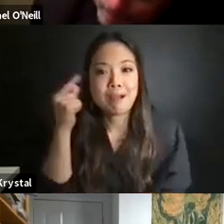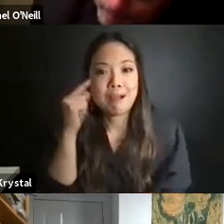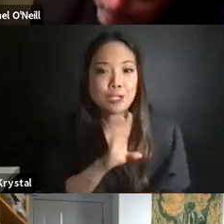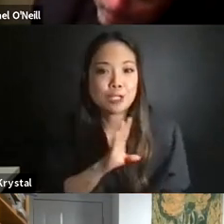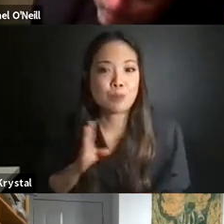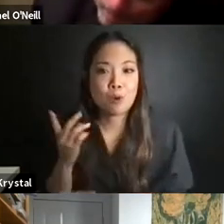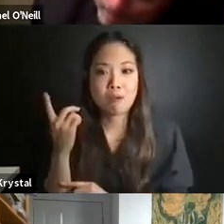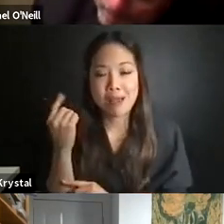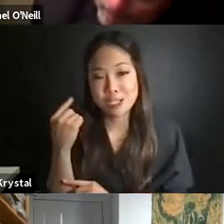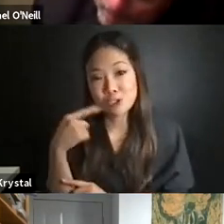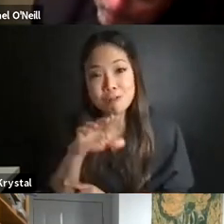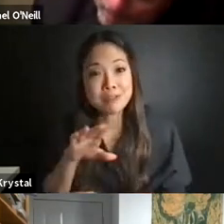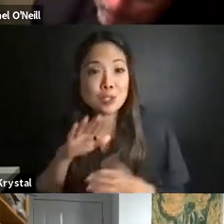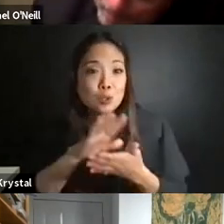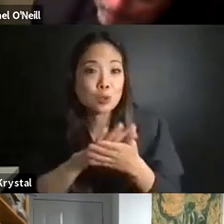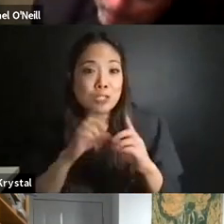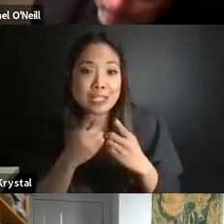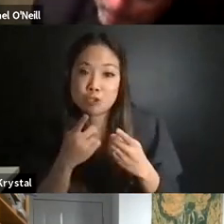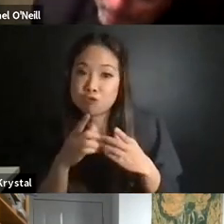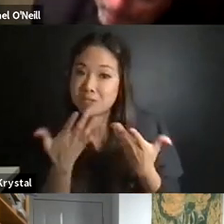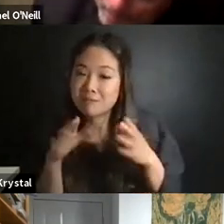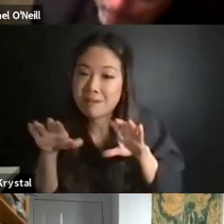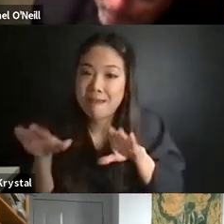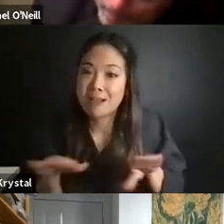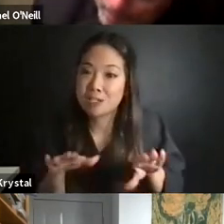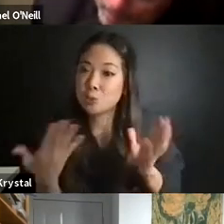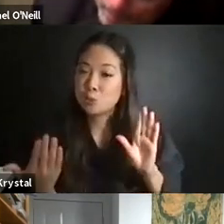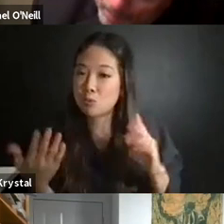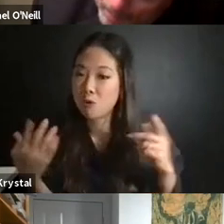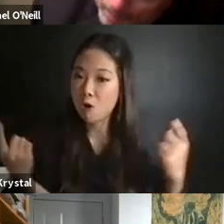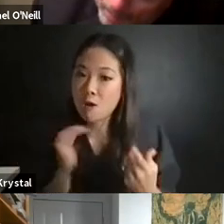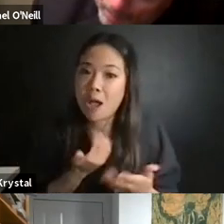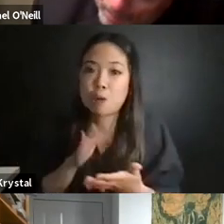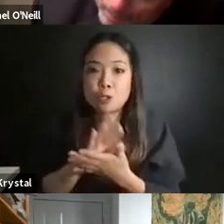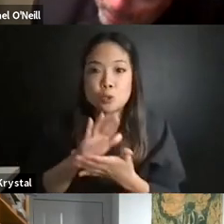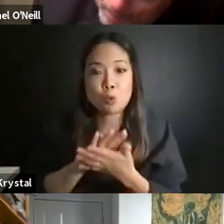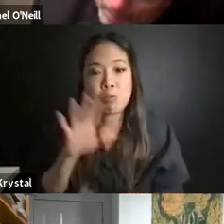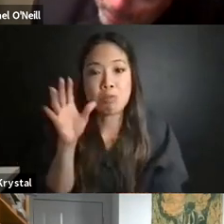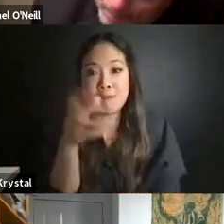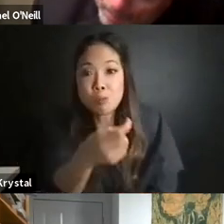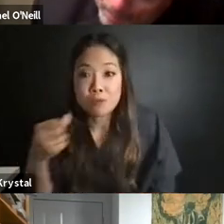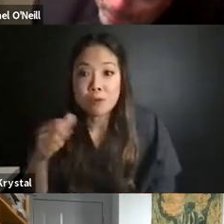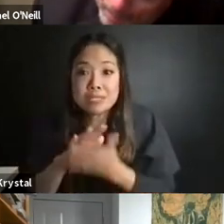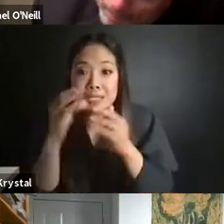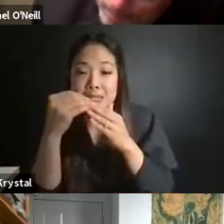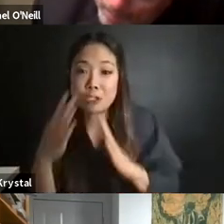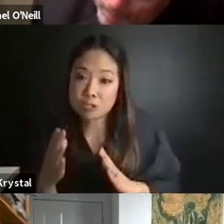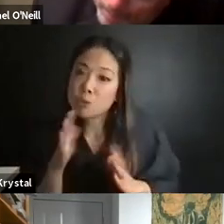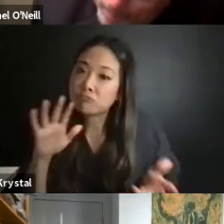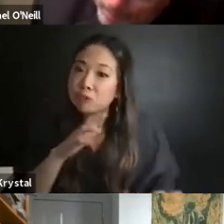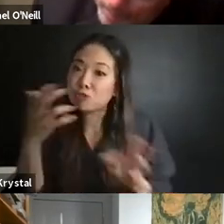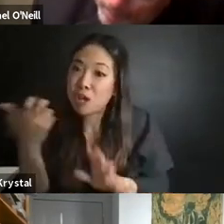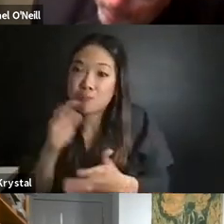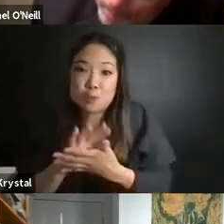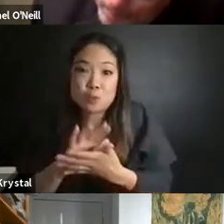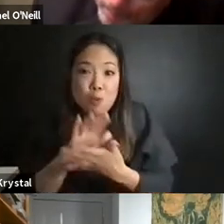have harmed our school the removal of the school's co-leaders just weeks before this school year began was disruptive the removal of two lead teachers two days